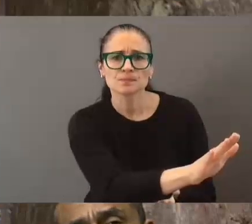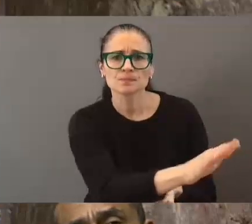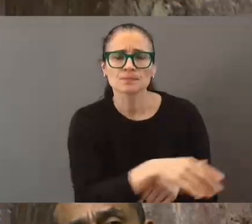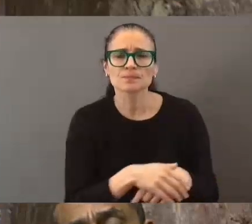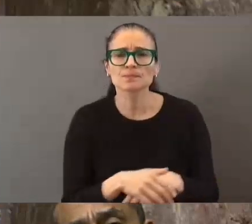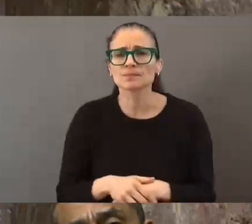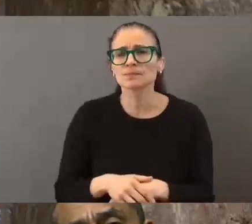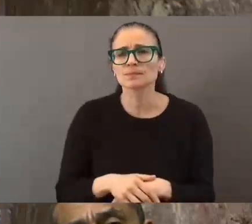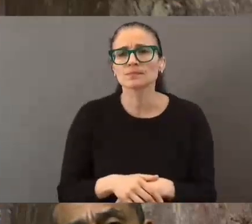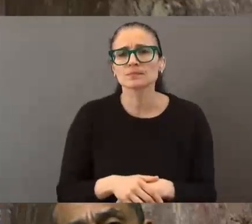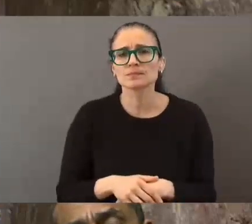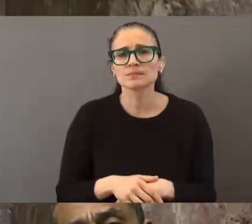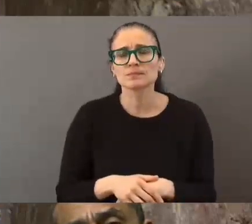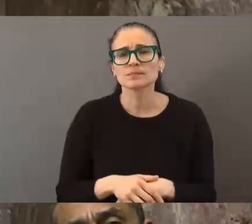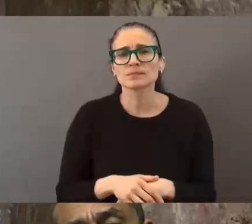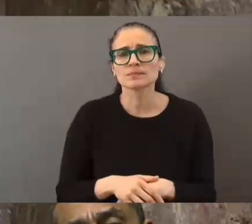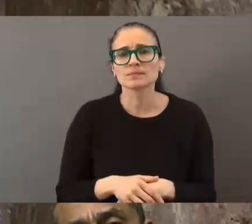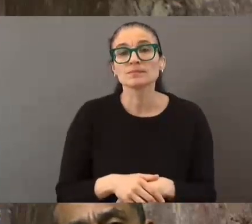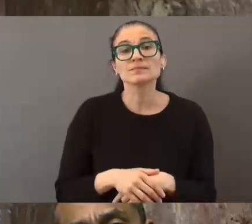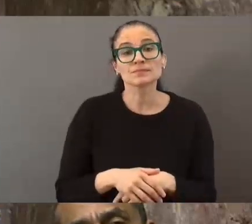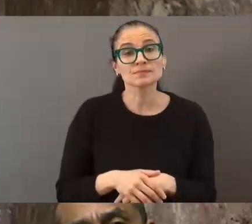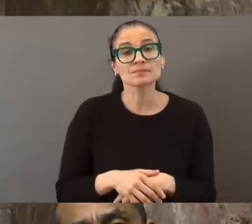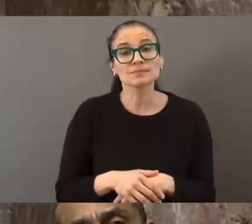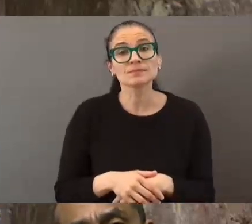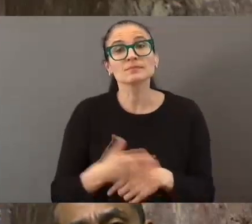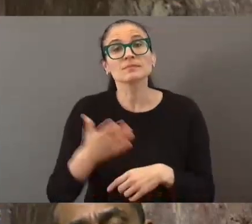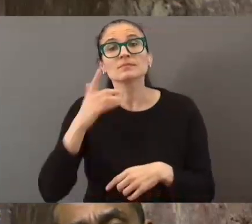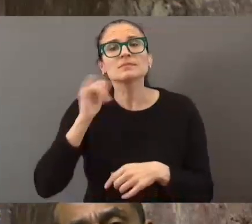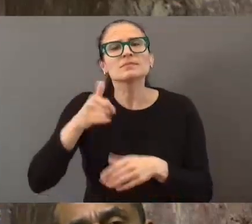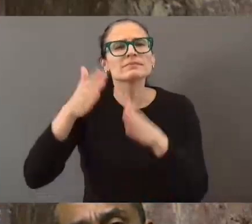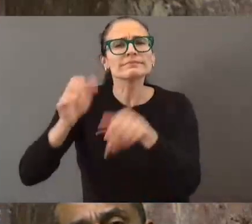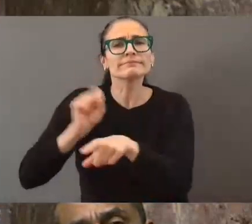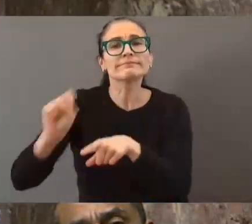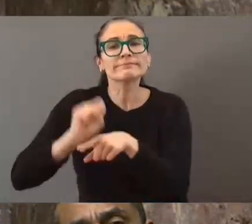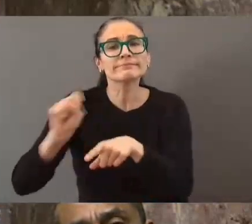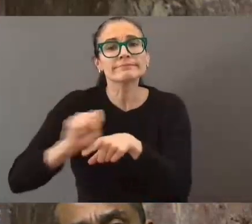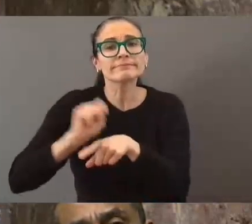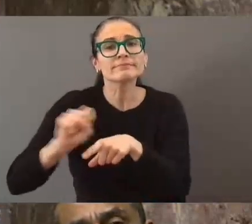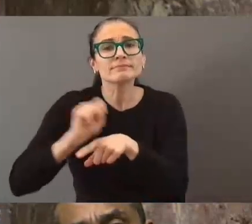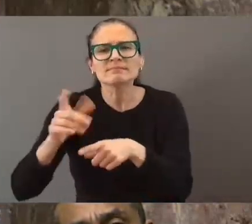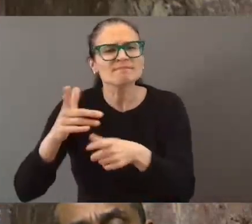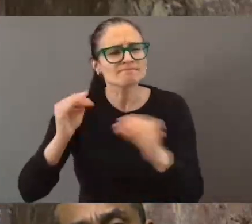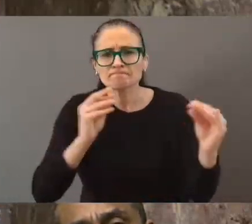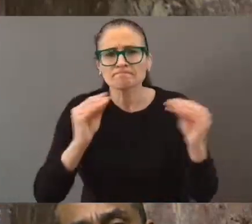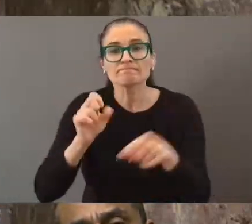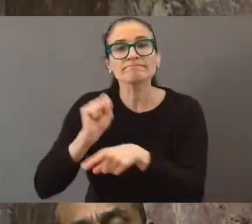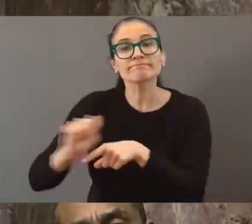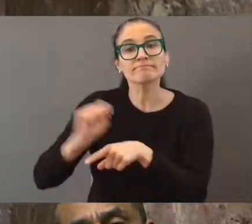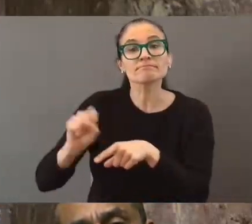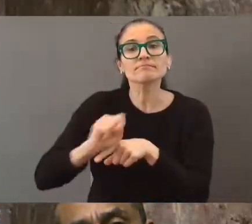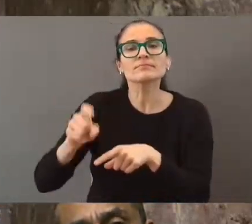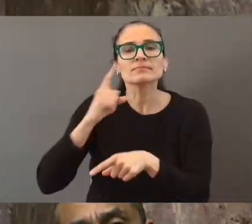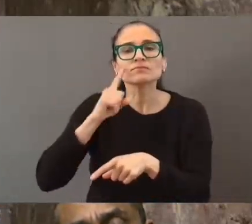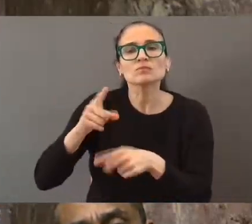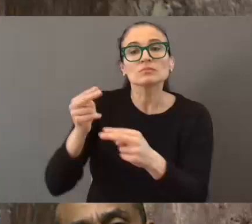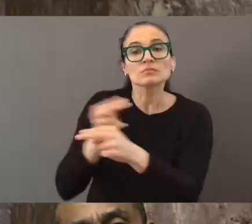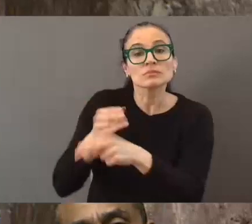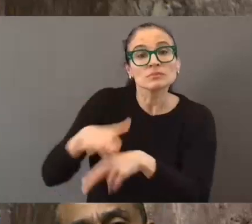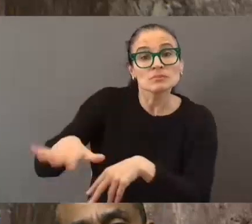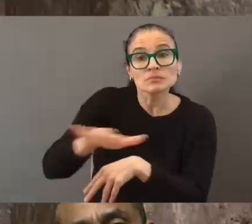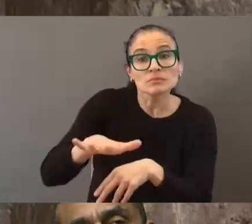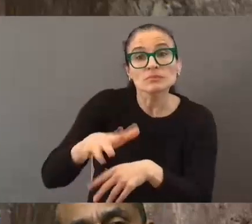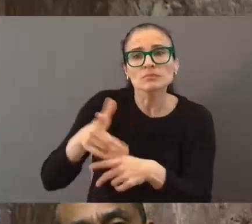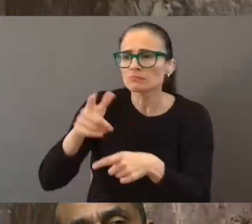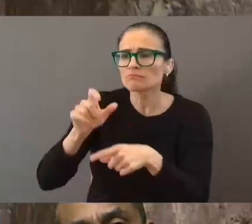Stevenson interchange, Honourable Speaker, the apprenticeship that's getting them a skill that's going to give them a career for the rest of their lives, Honourable Speaker,